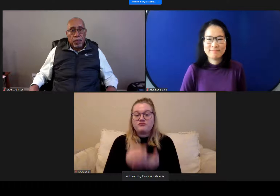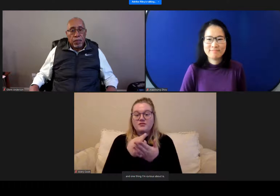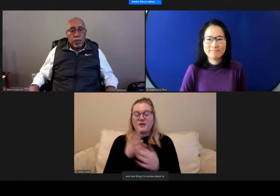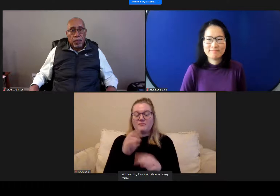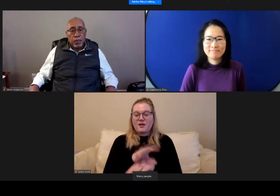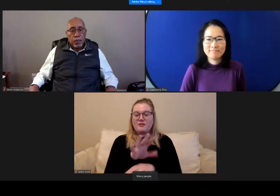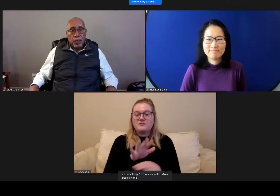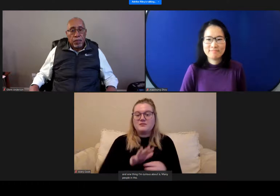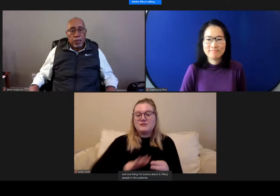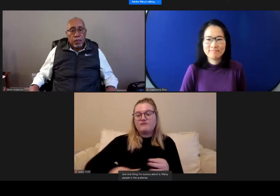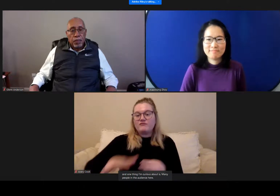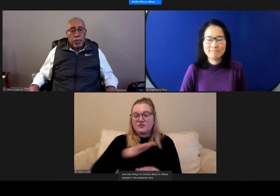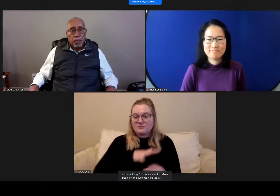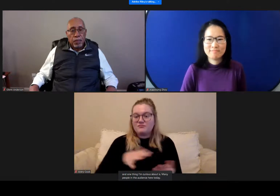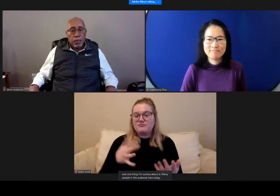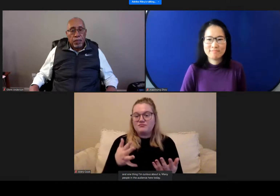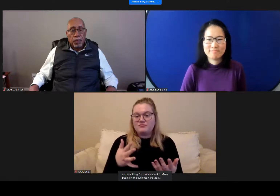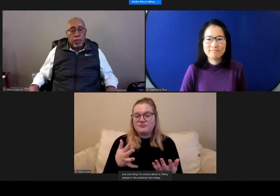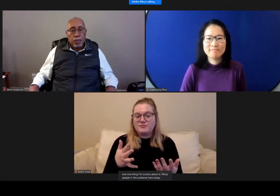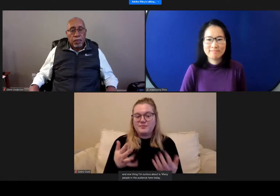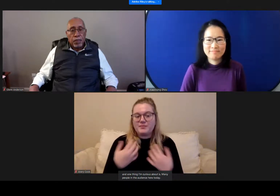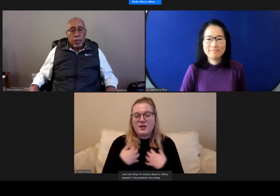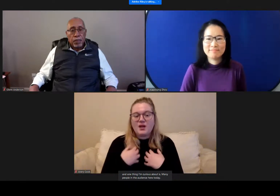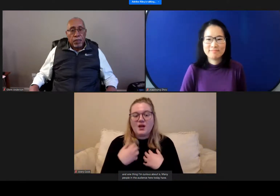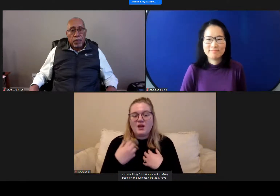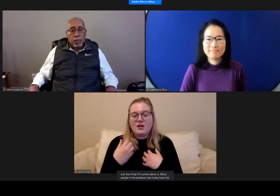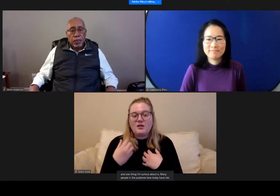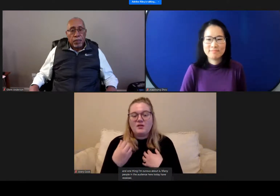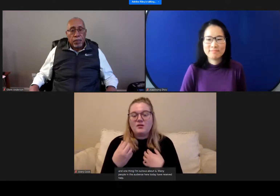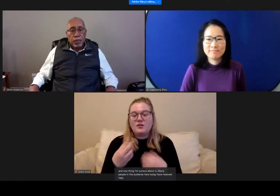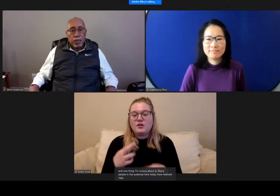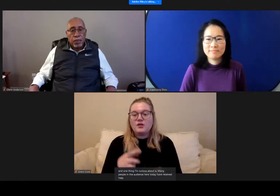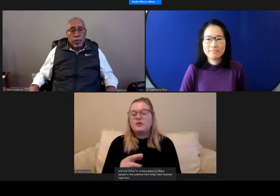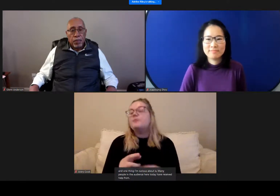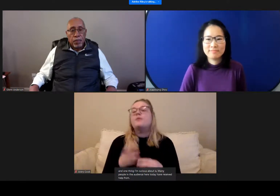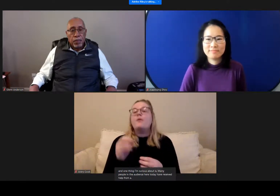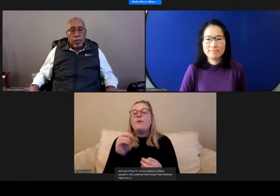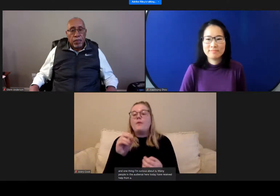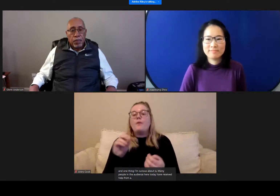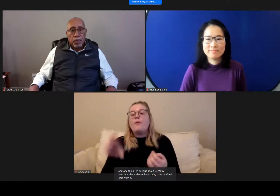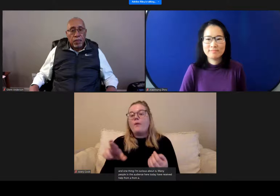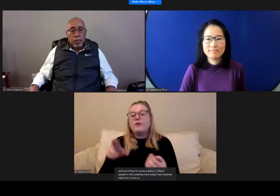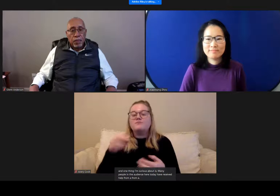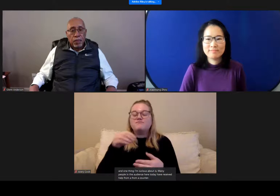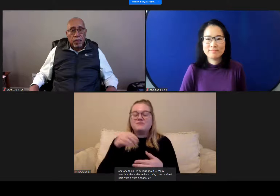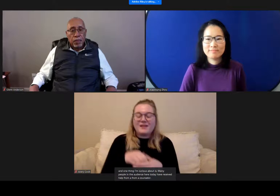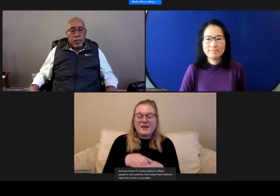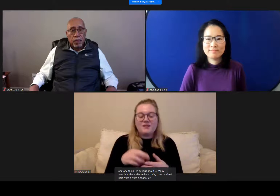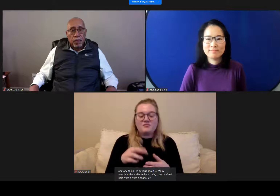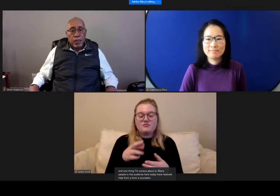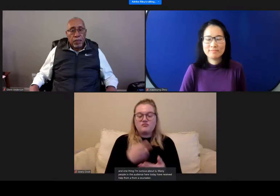many people in the audience here today have received help from a counselor